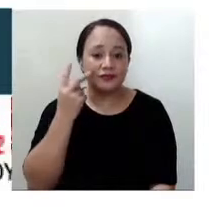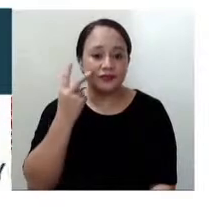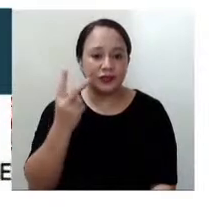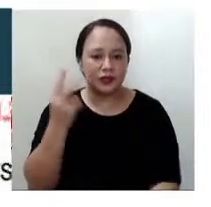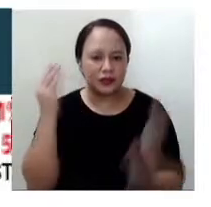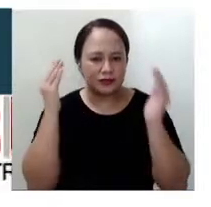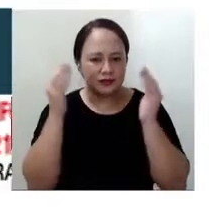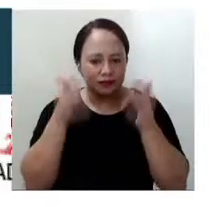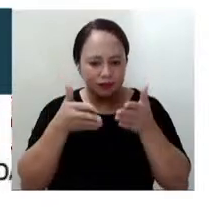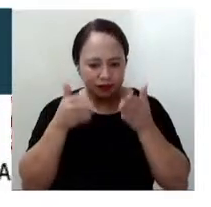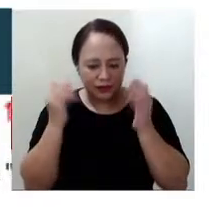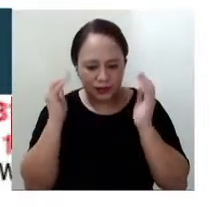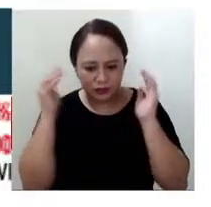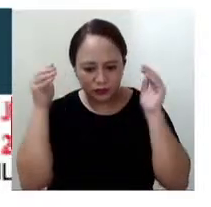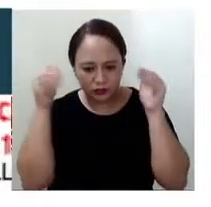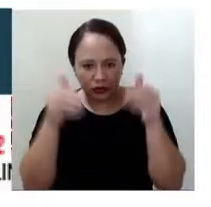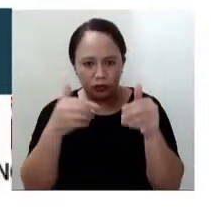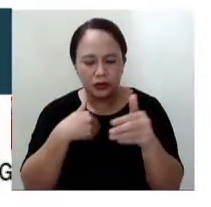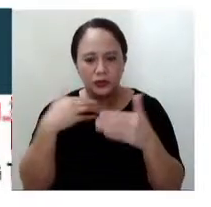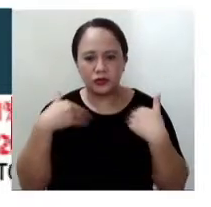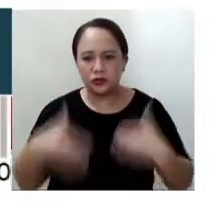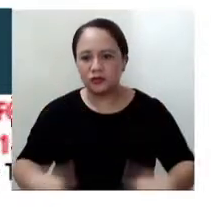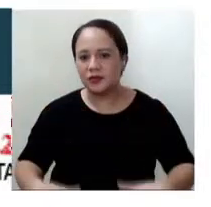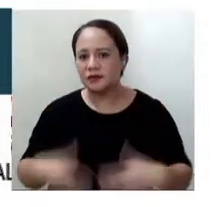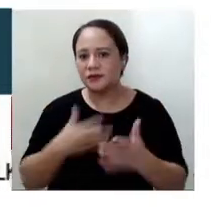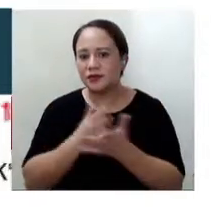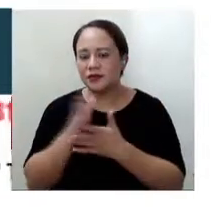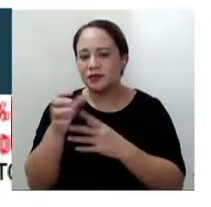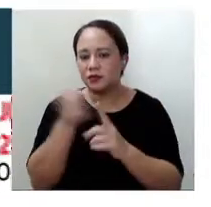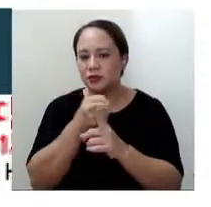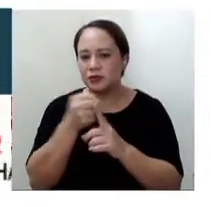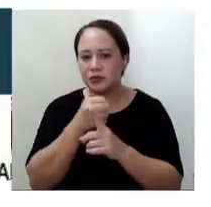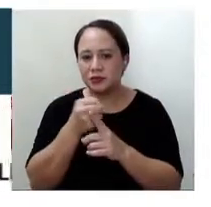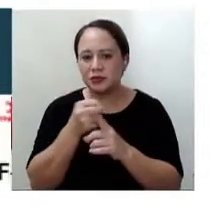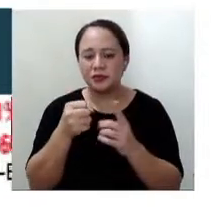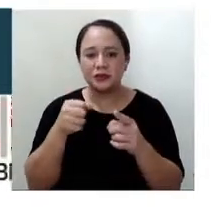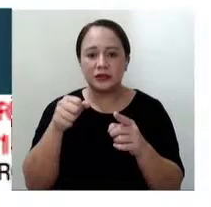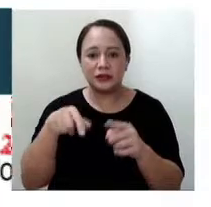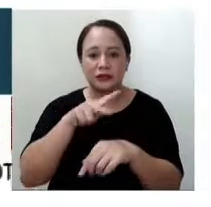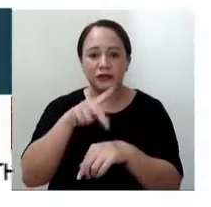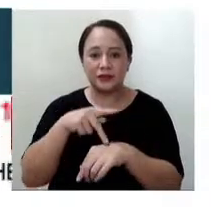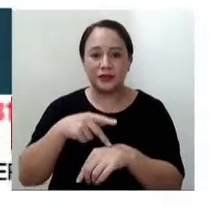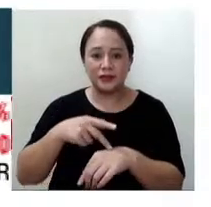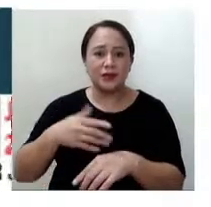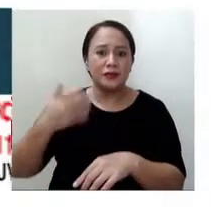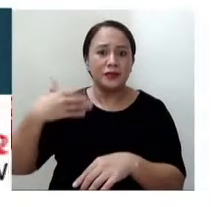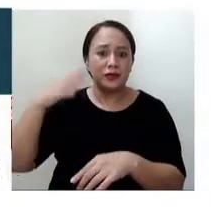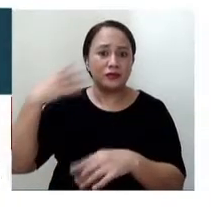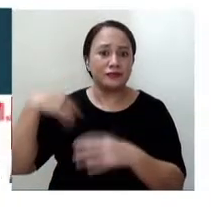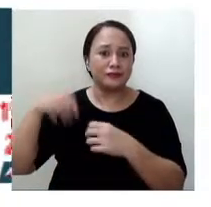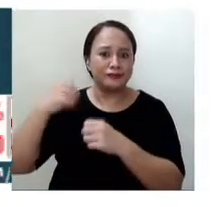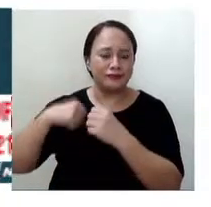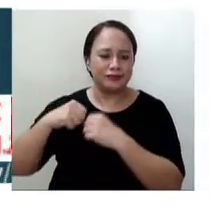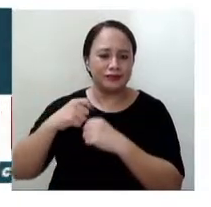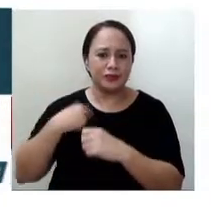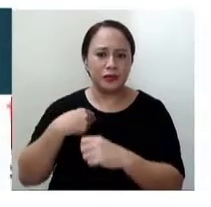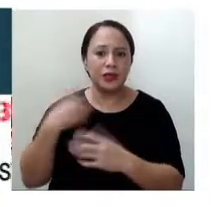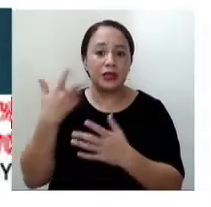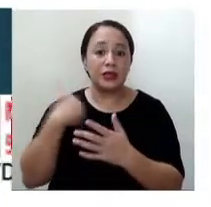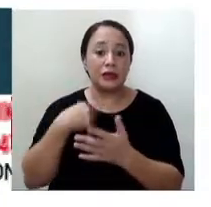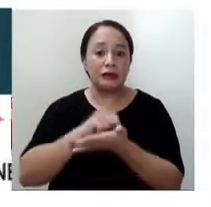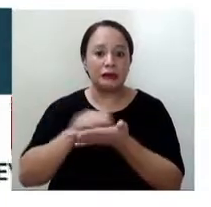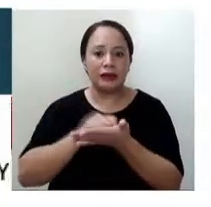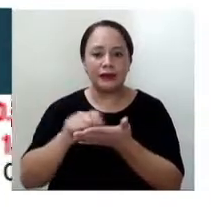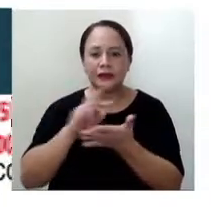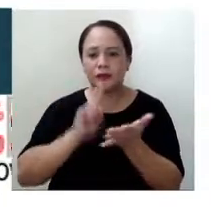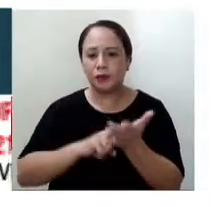attention myself to human rights abuses in the Philippines a few years ago when I read a report on the